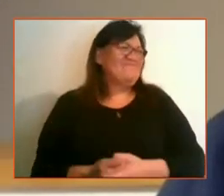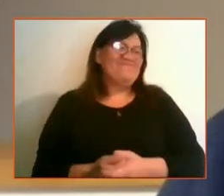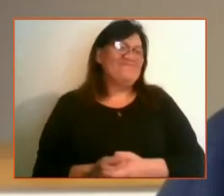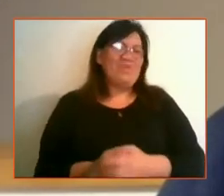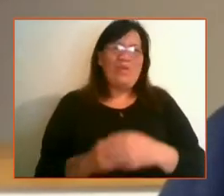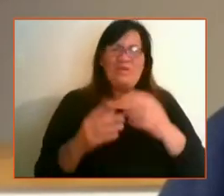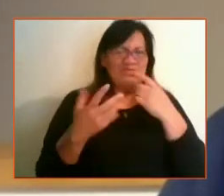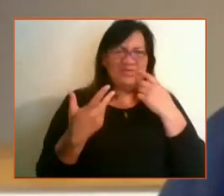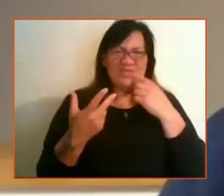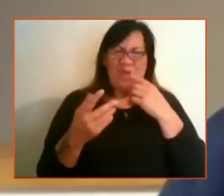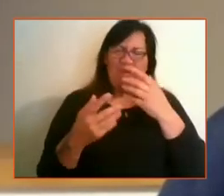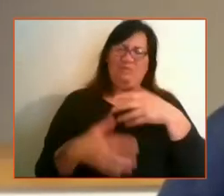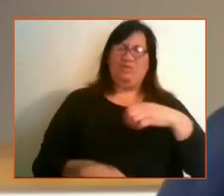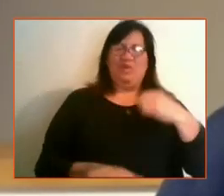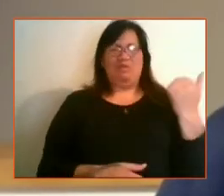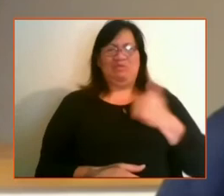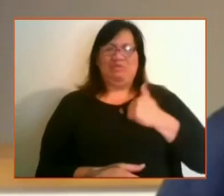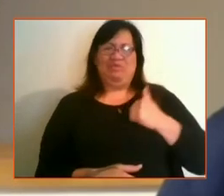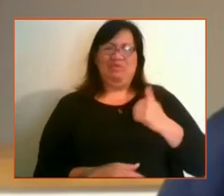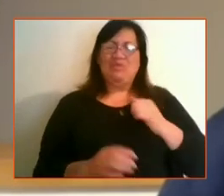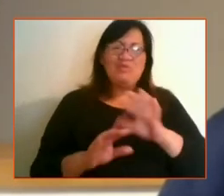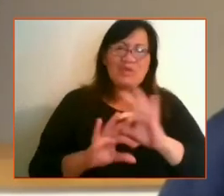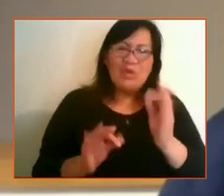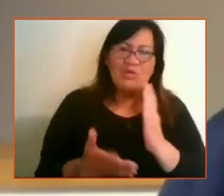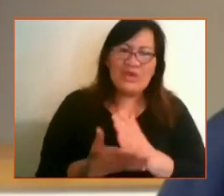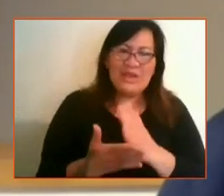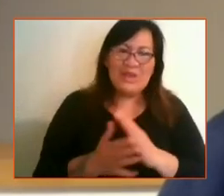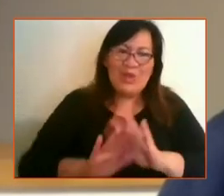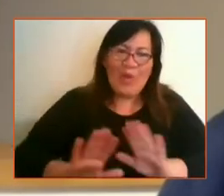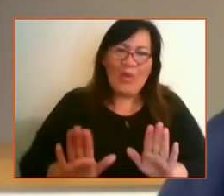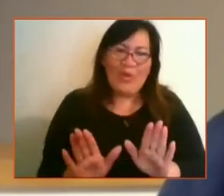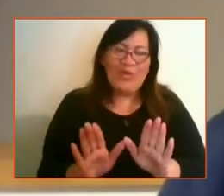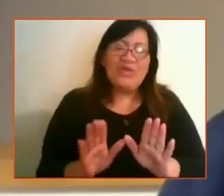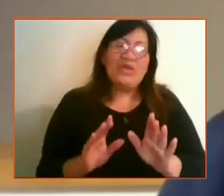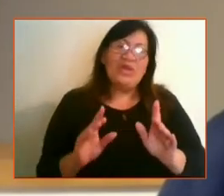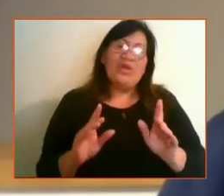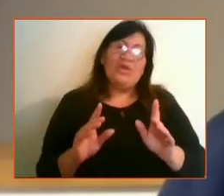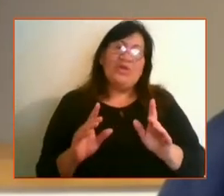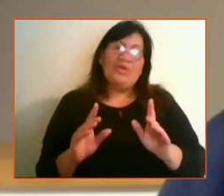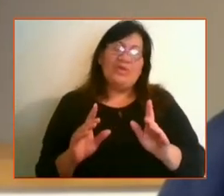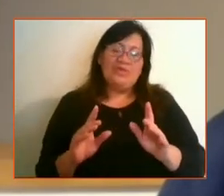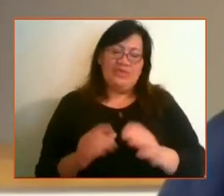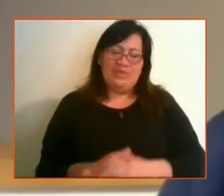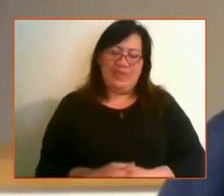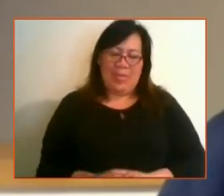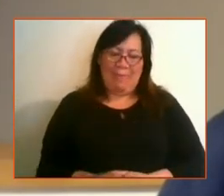officious, but actually what you're dealing with is the very